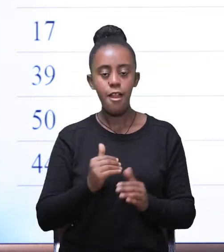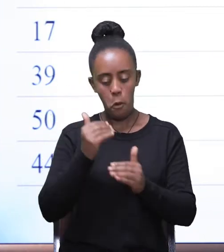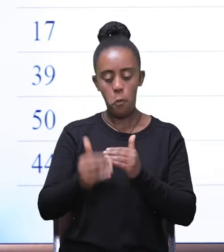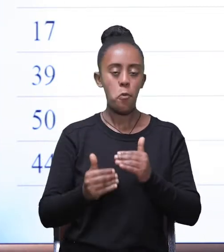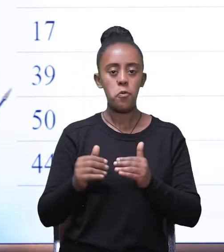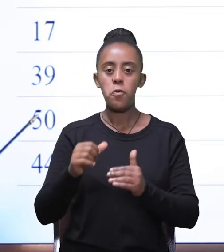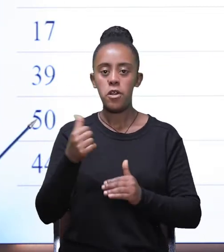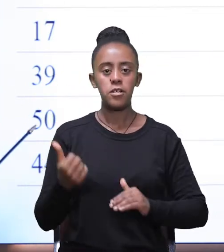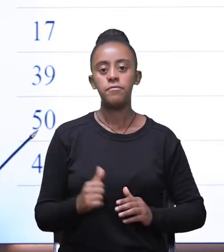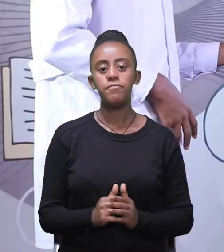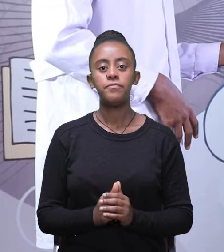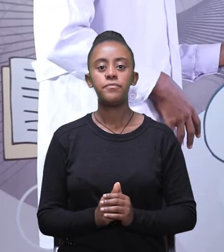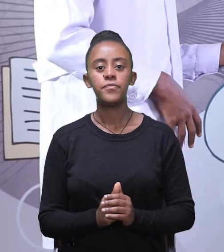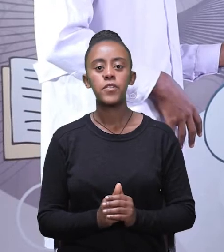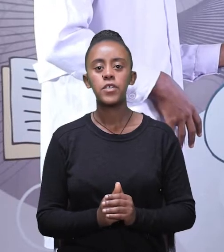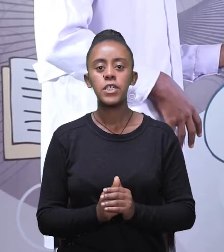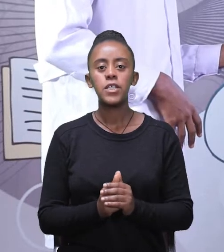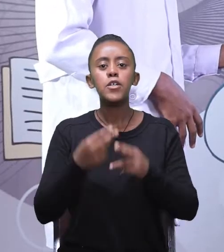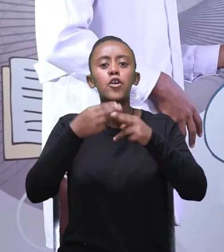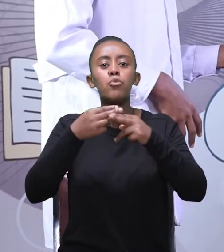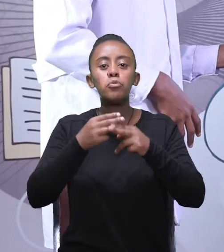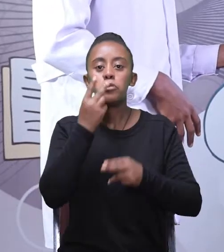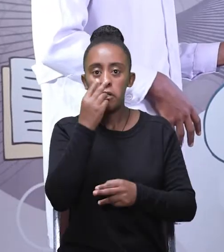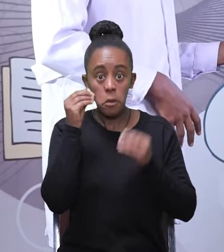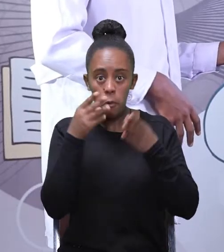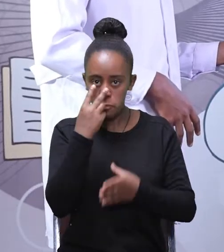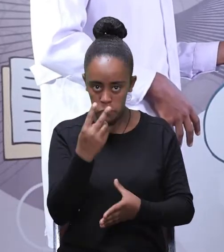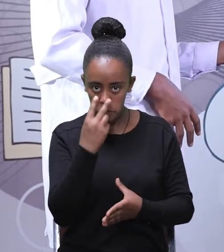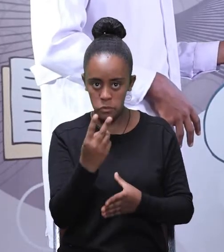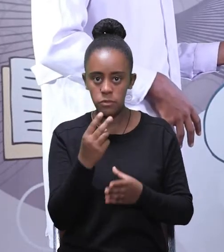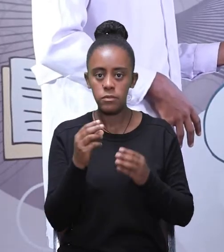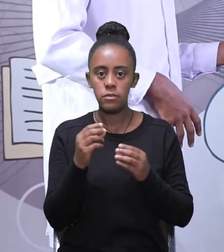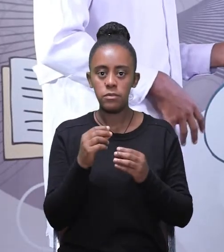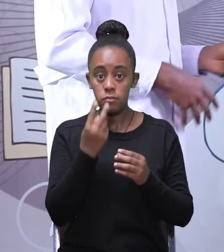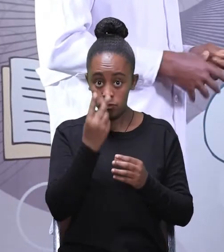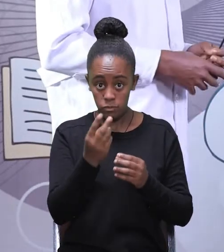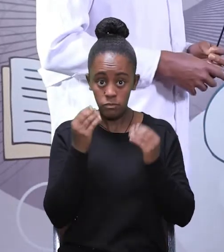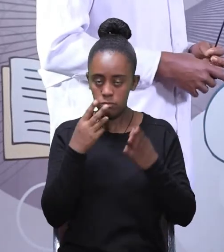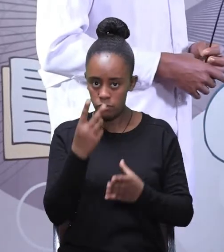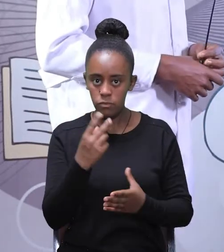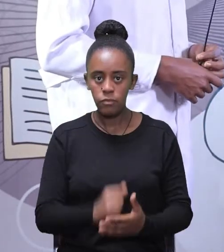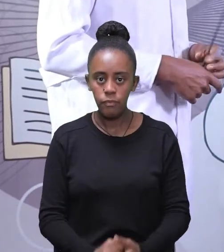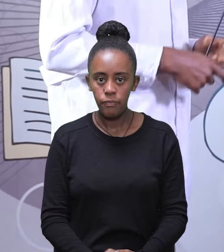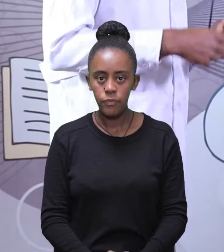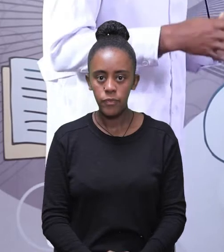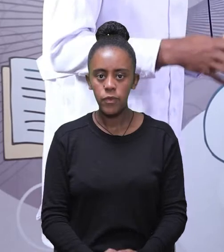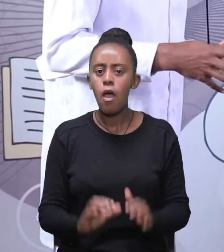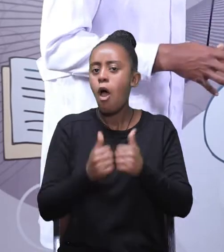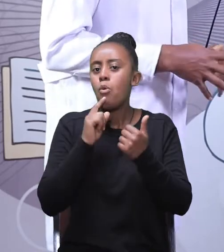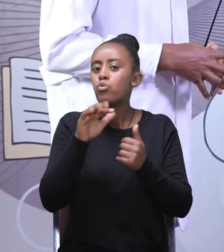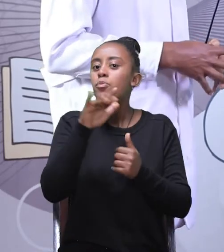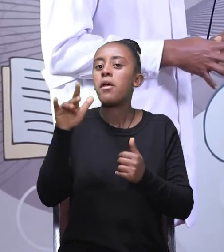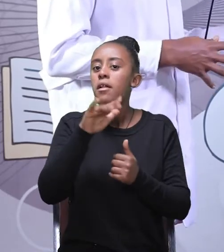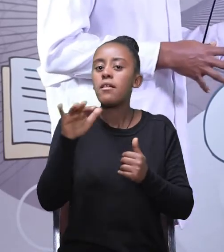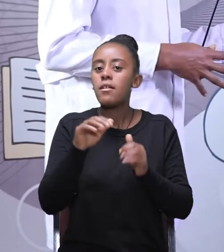next number. Student, what is the name of this number? What is the name of this number? And also, how do you spell